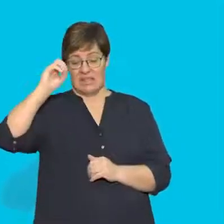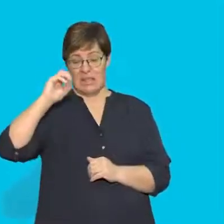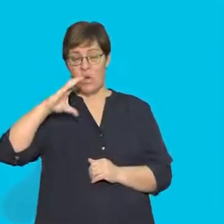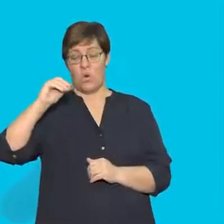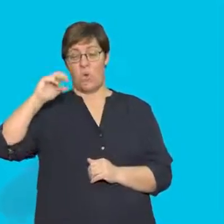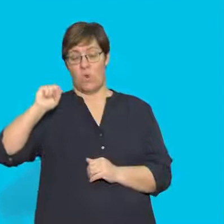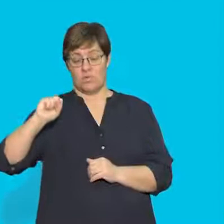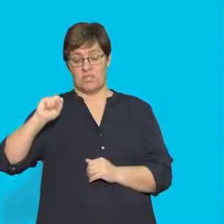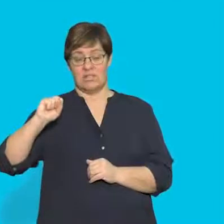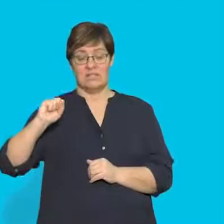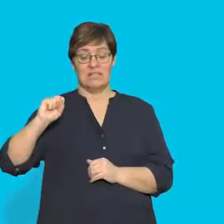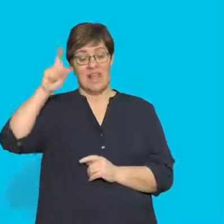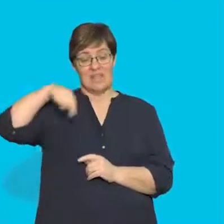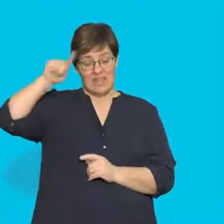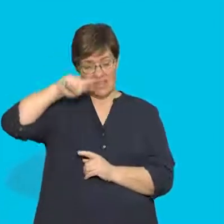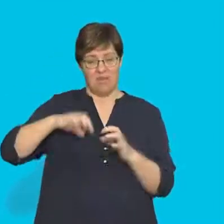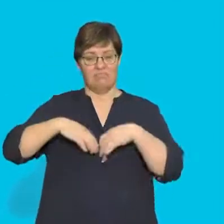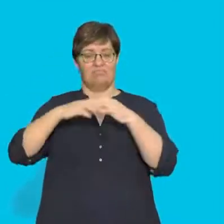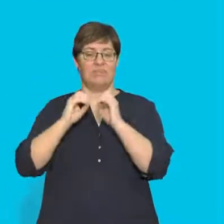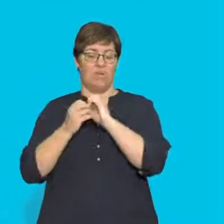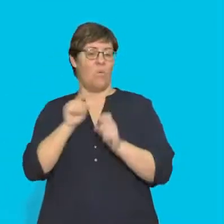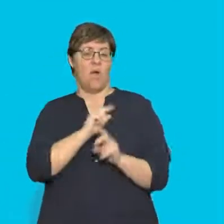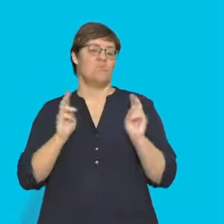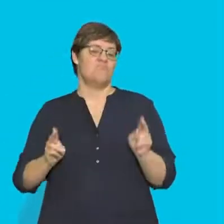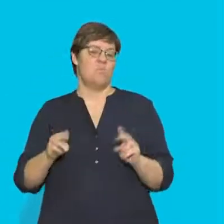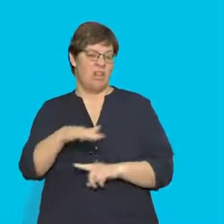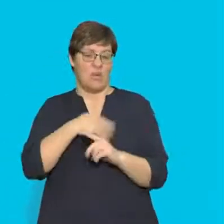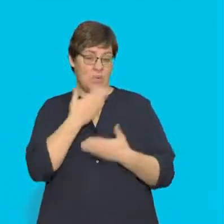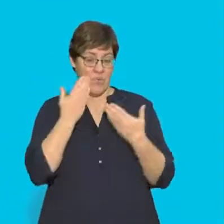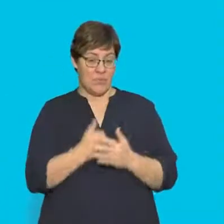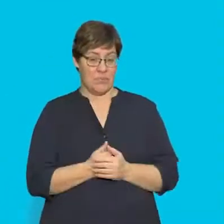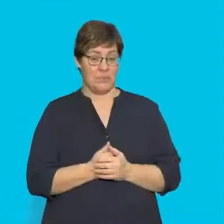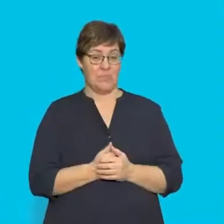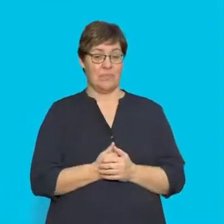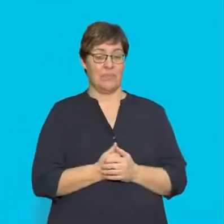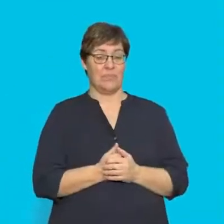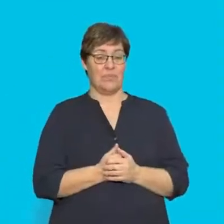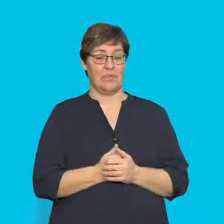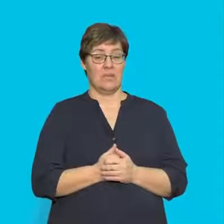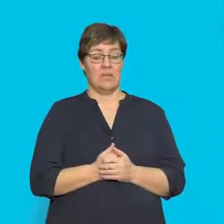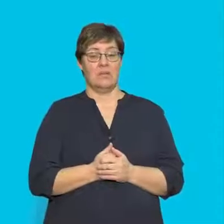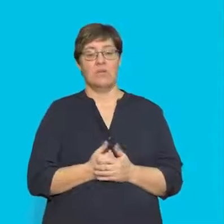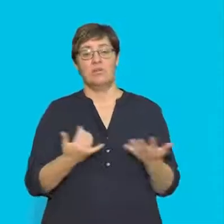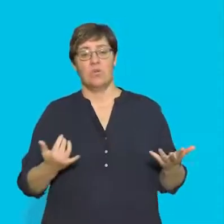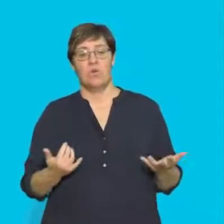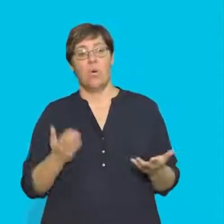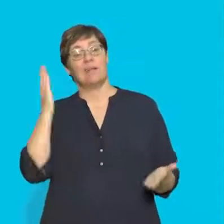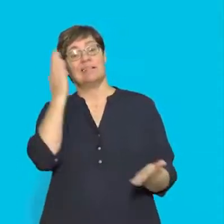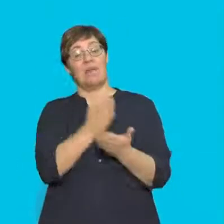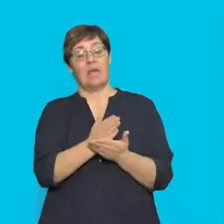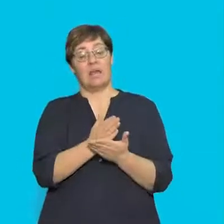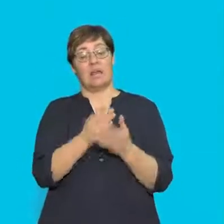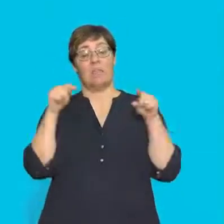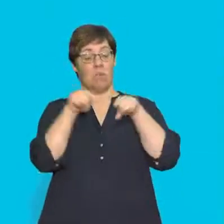little correction if it's not at a normal area. But it doesn't just say it's directly proportional to